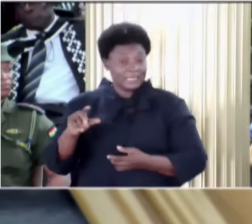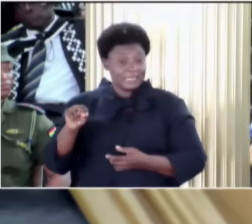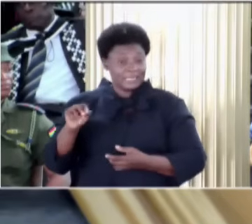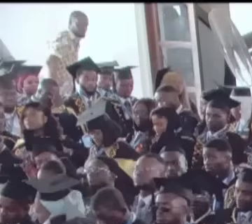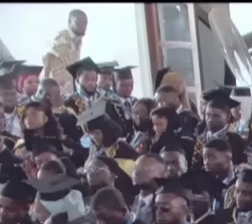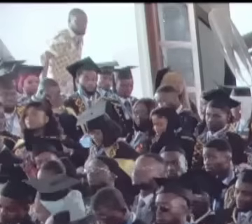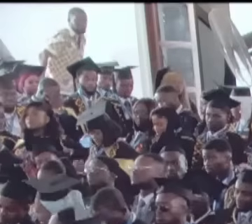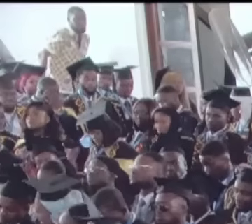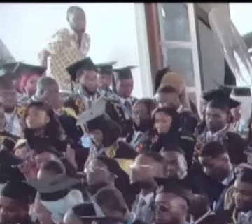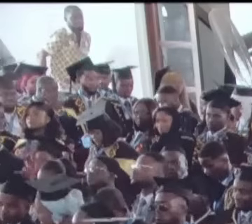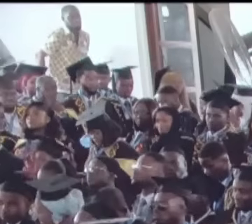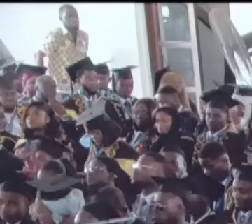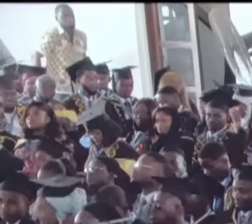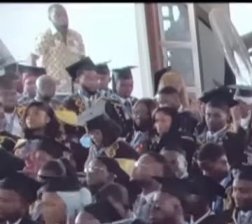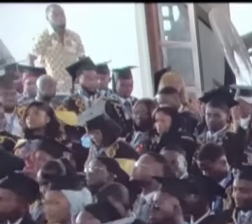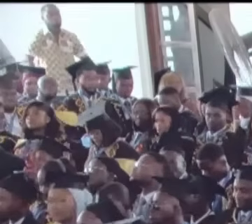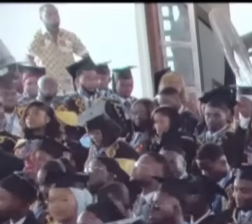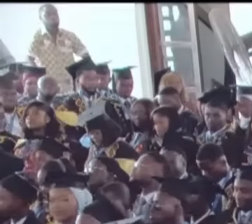Apieje.